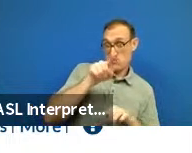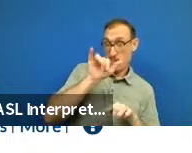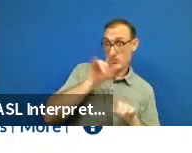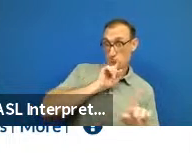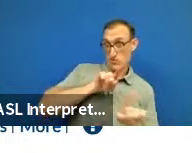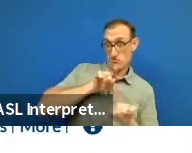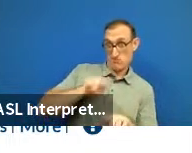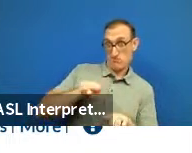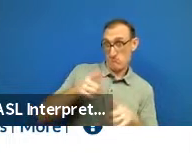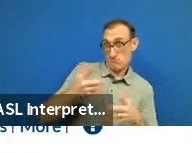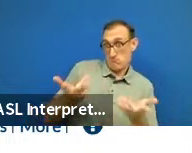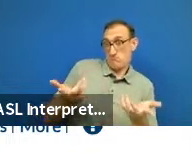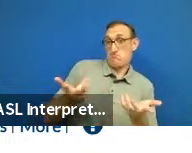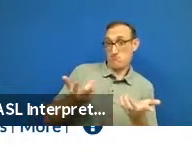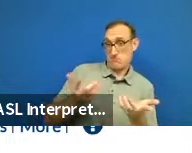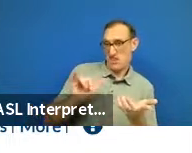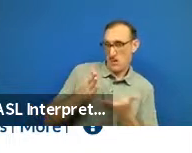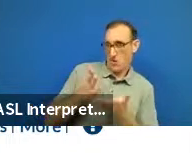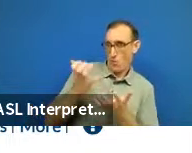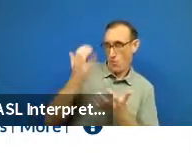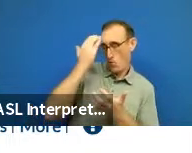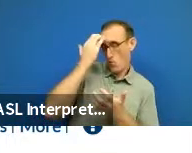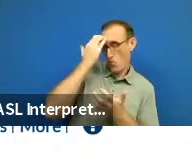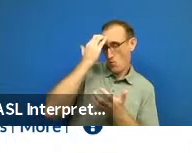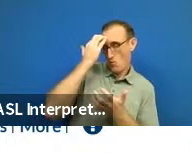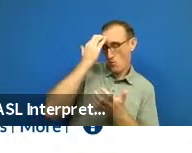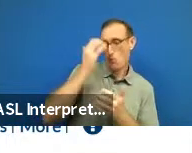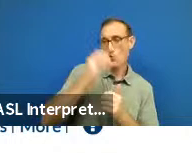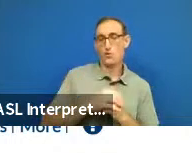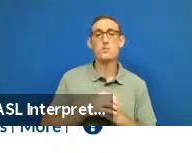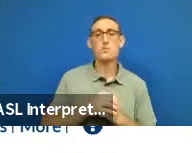directive? I think that's the piece I'm still a little bit uncertain about.